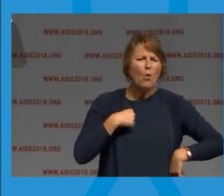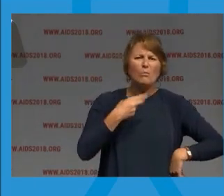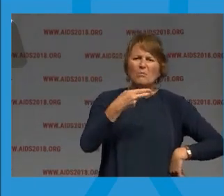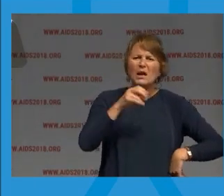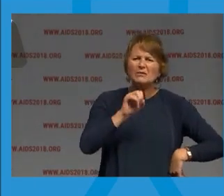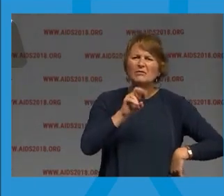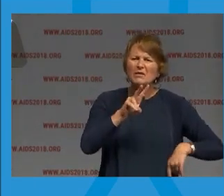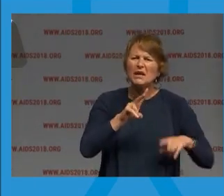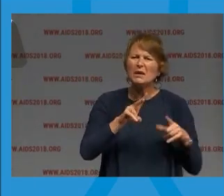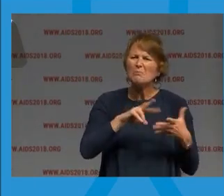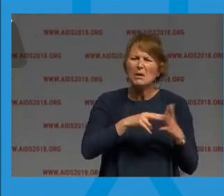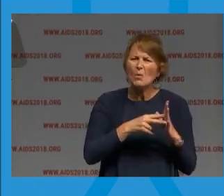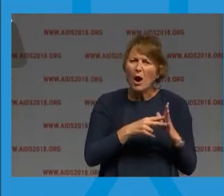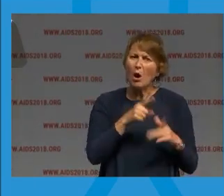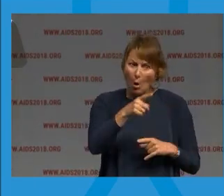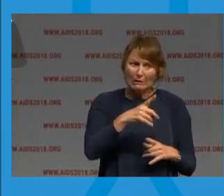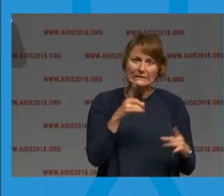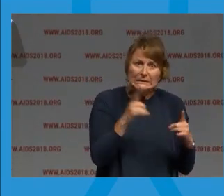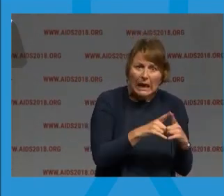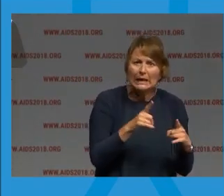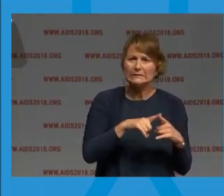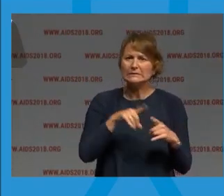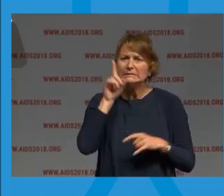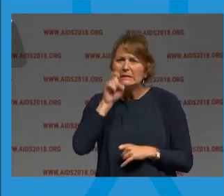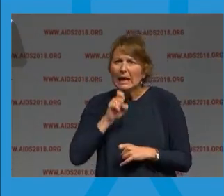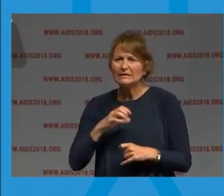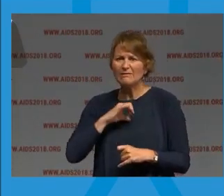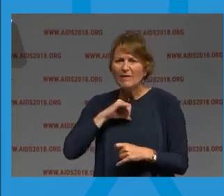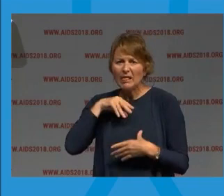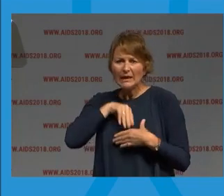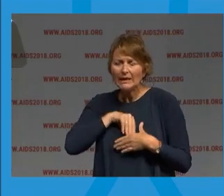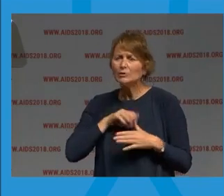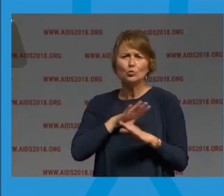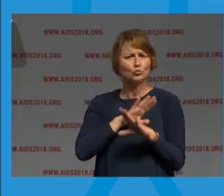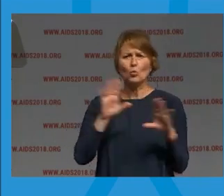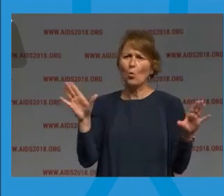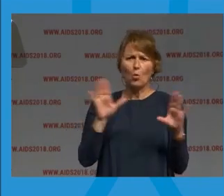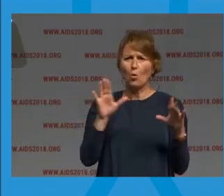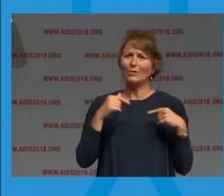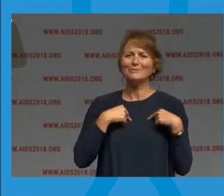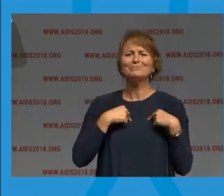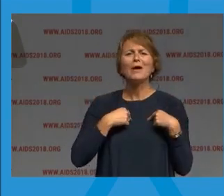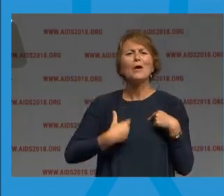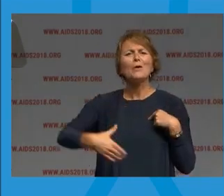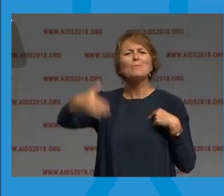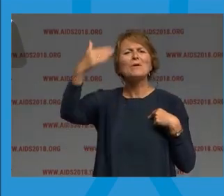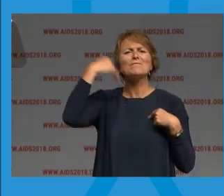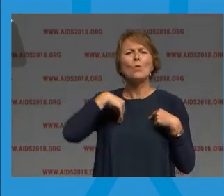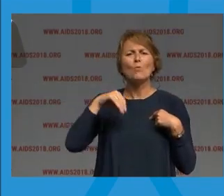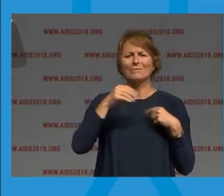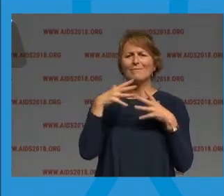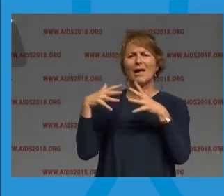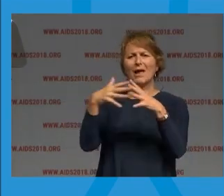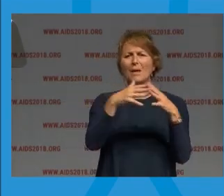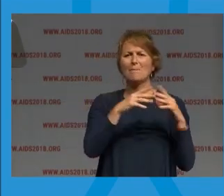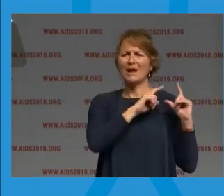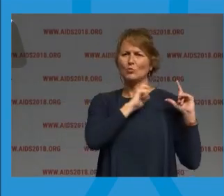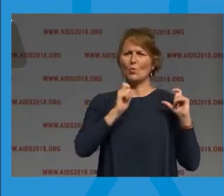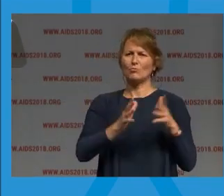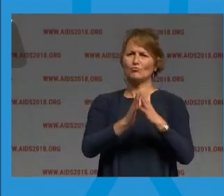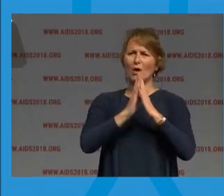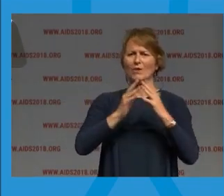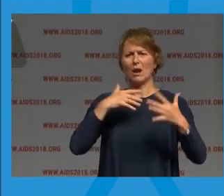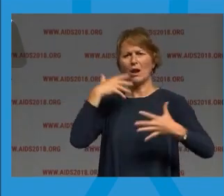or sexuality. It is not, as the American Reverend Jerry Falway once